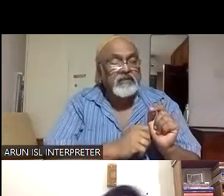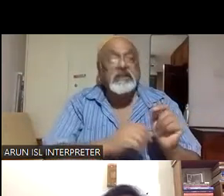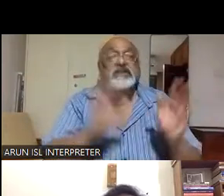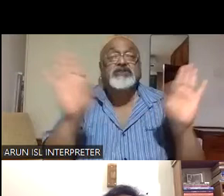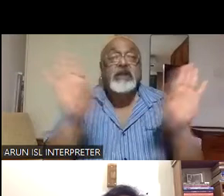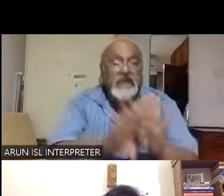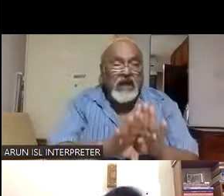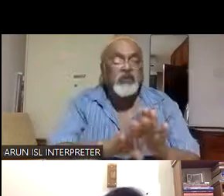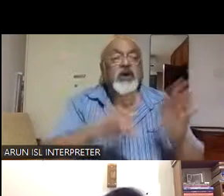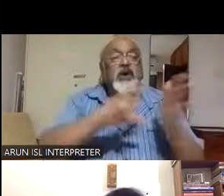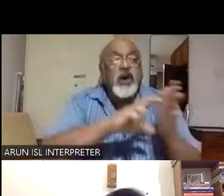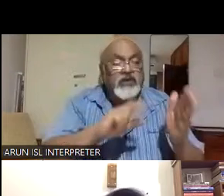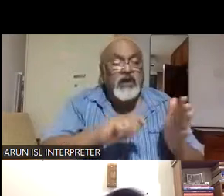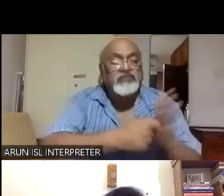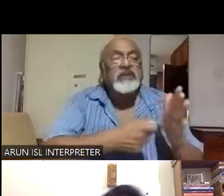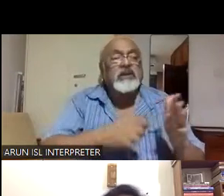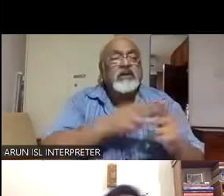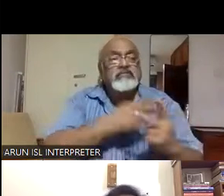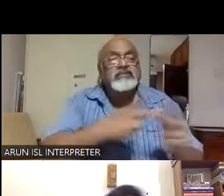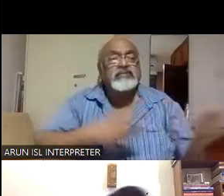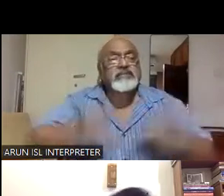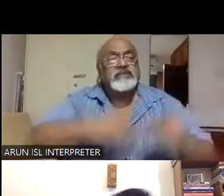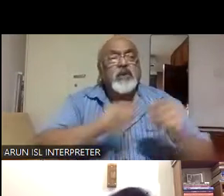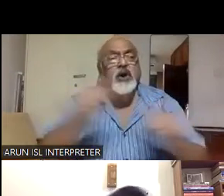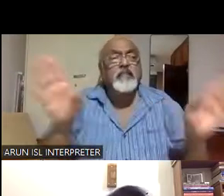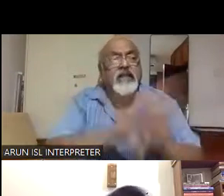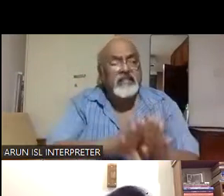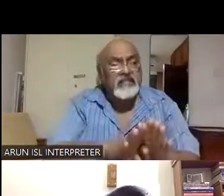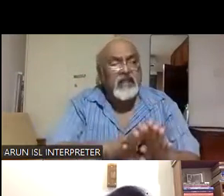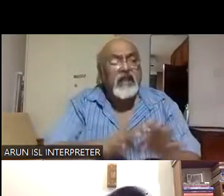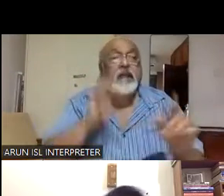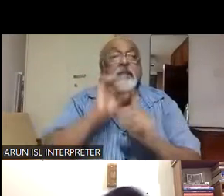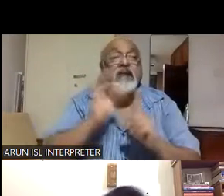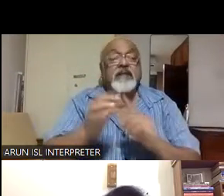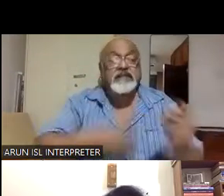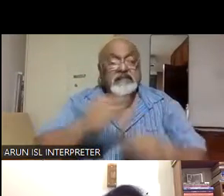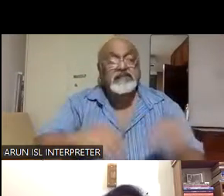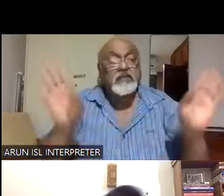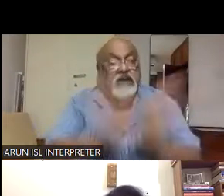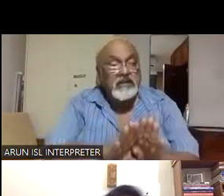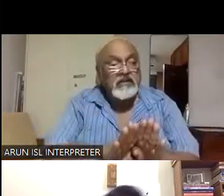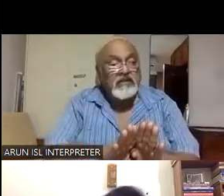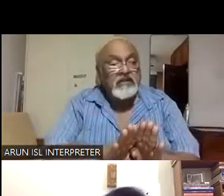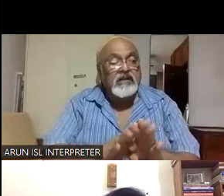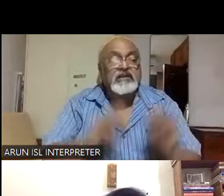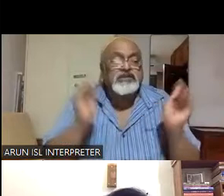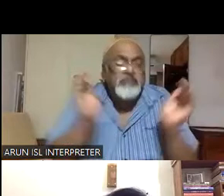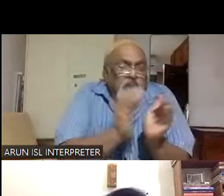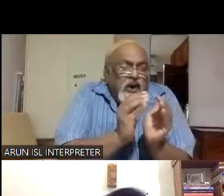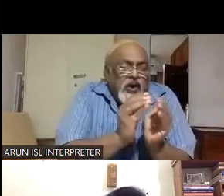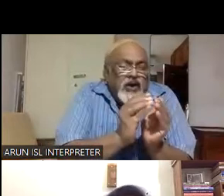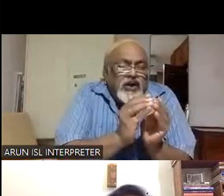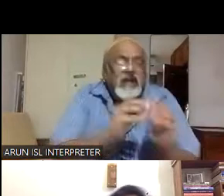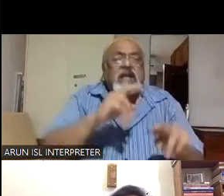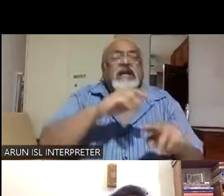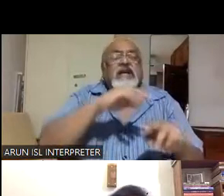happened, all businesses closed and all the private businesses, and I'm talking about small and medium scale